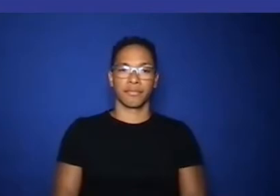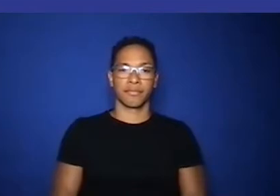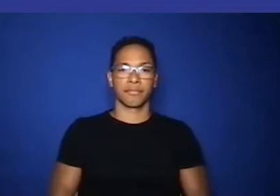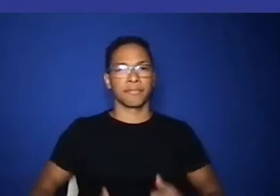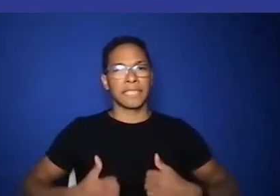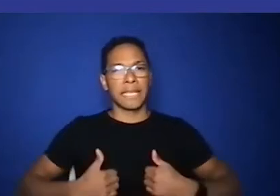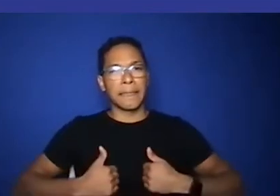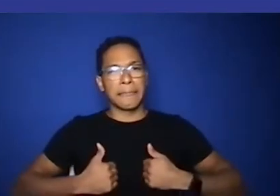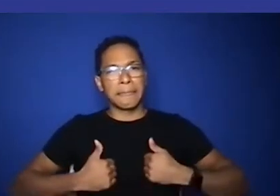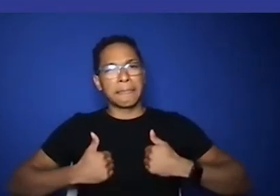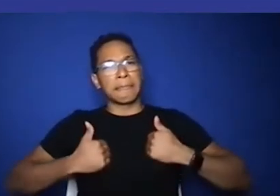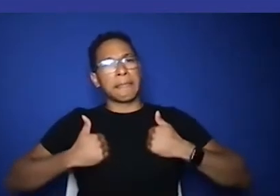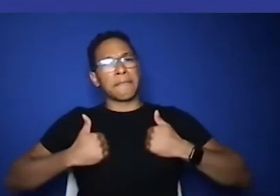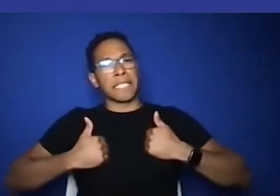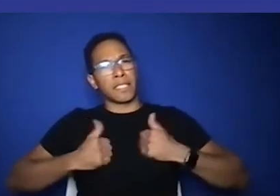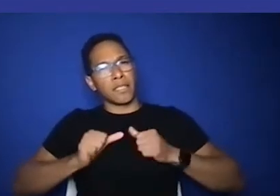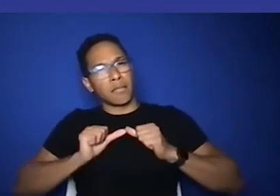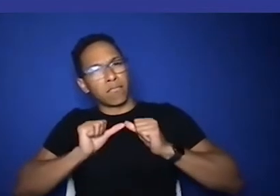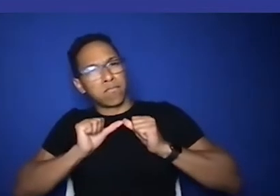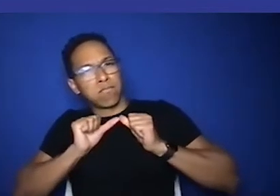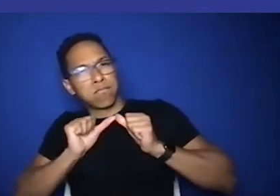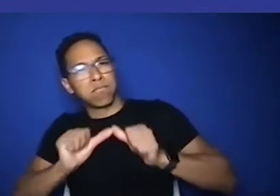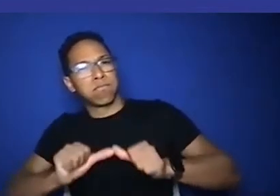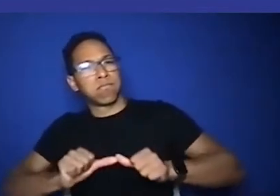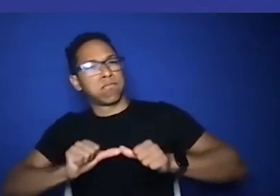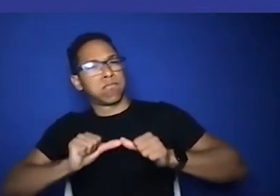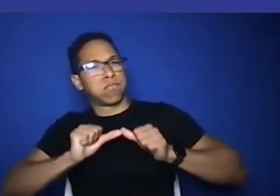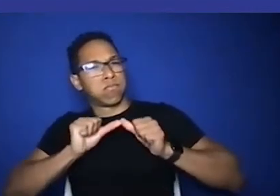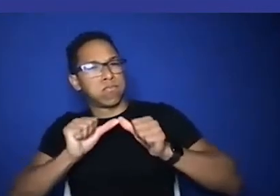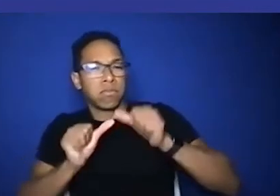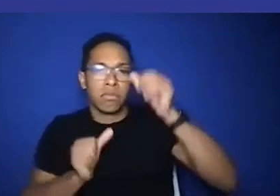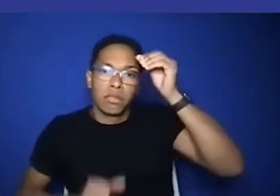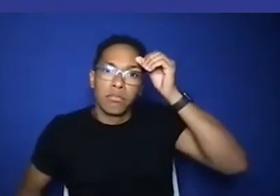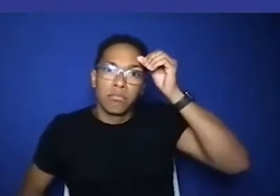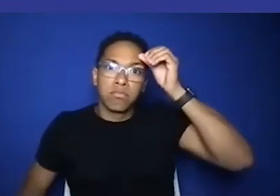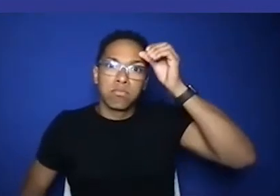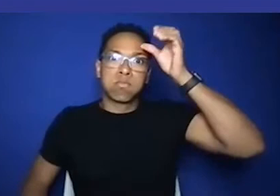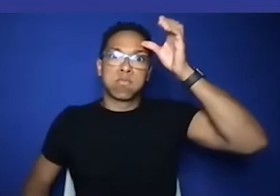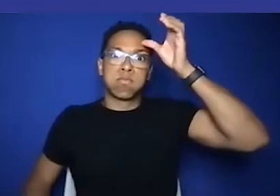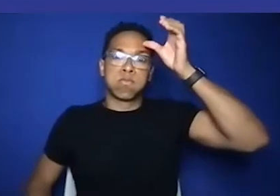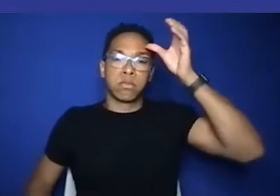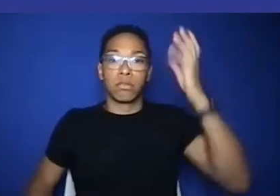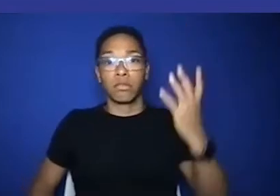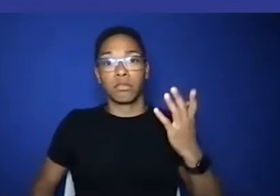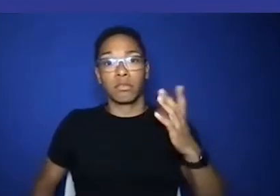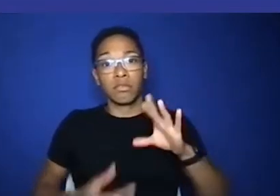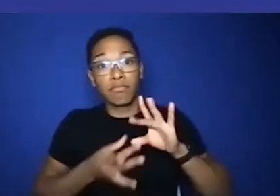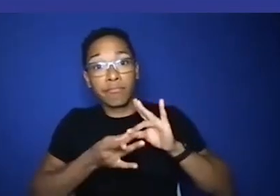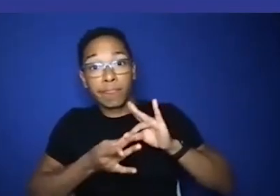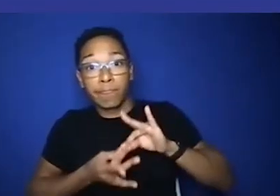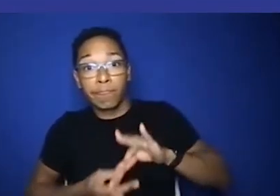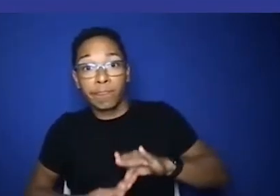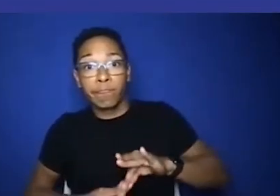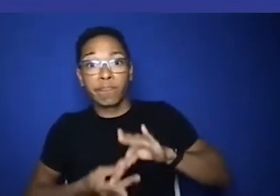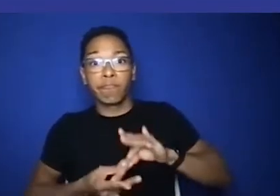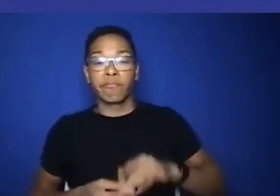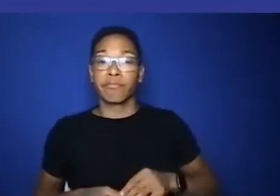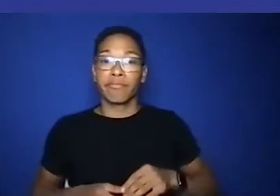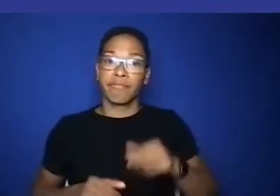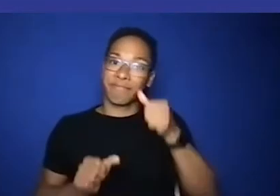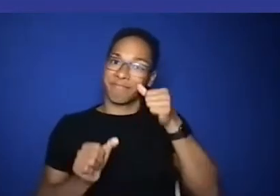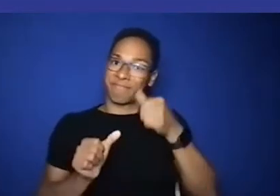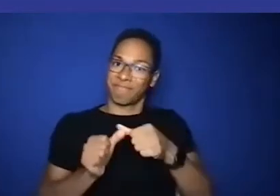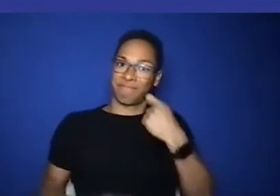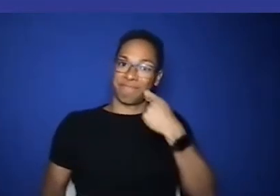and the ongoingness, right, of knowledge and of resonance. And Nicole the other day made this point as we were